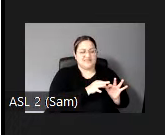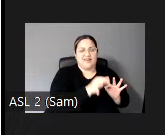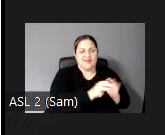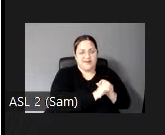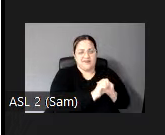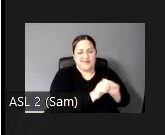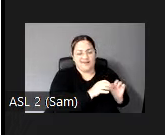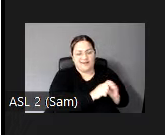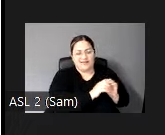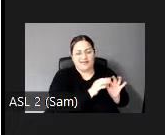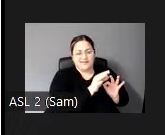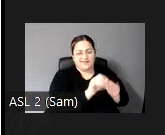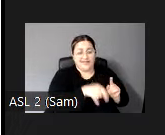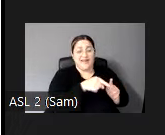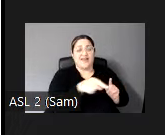system, be profound.